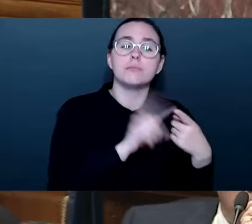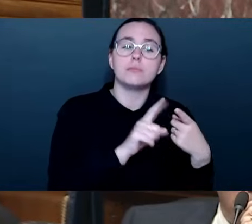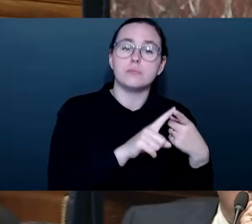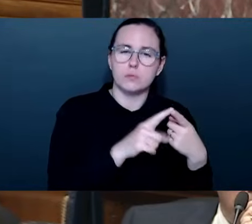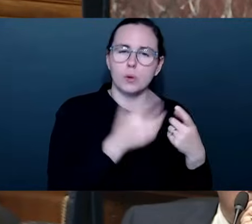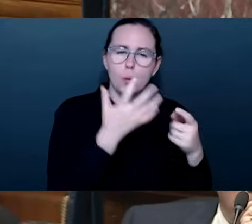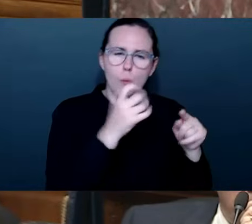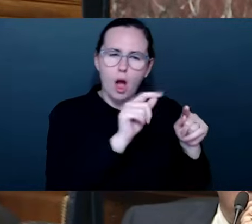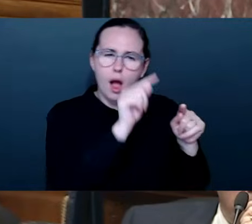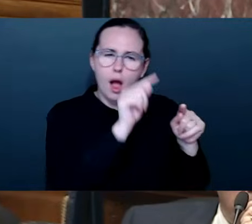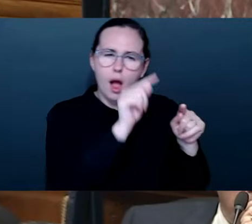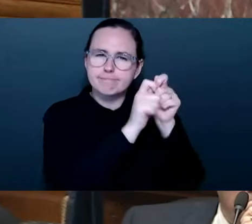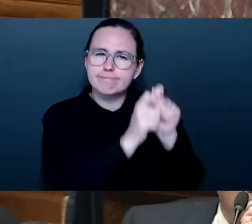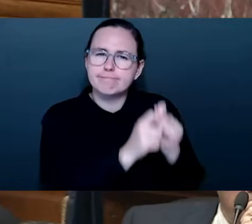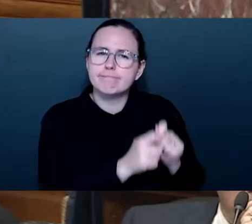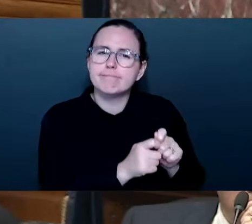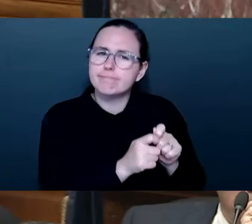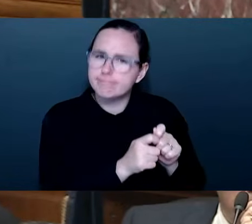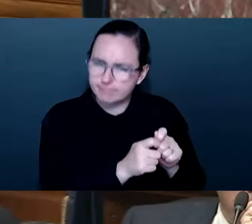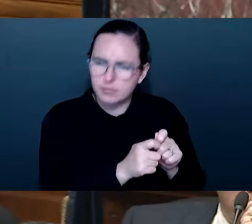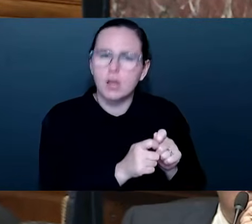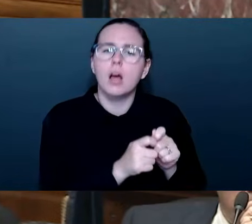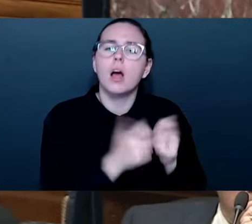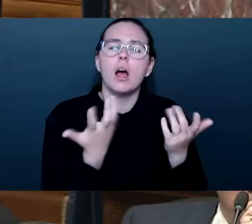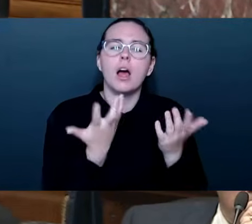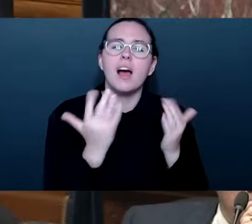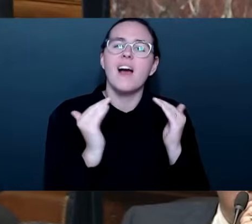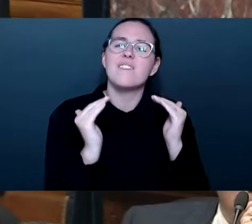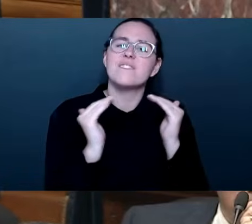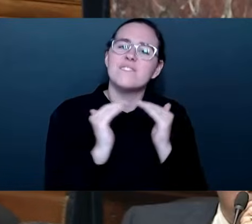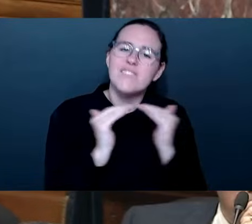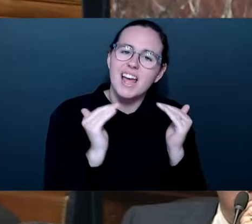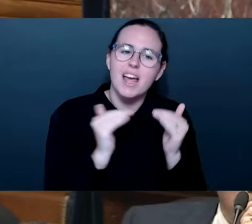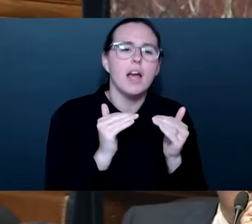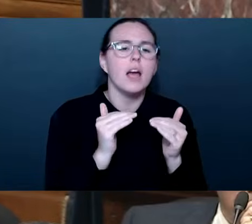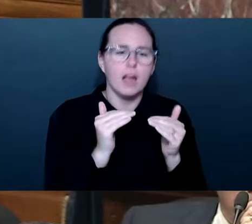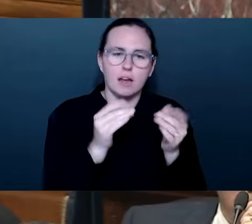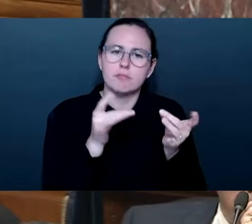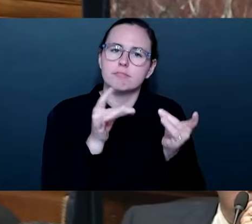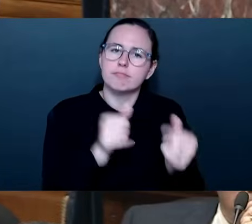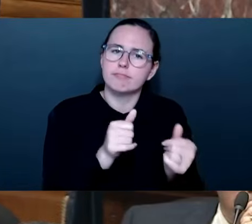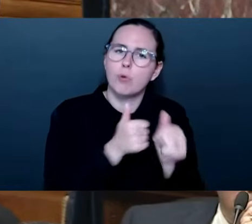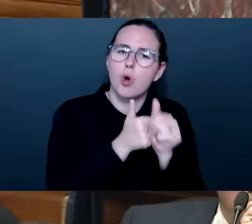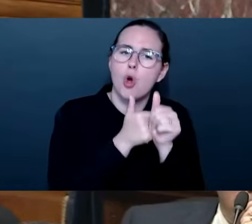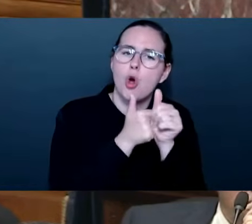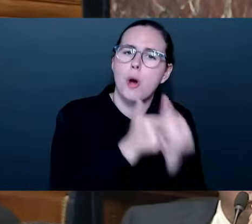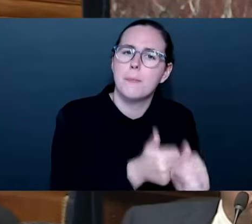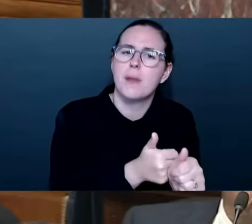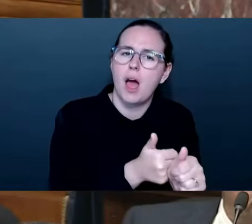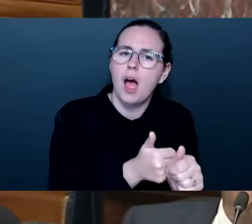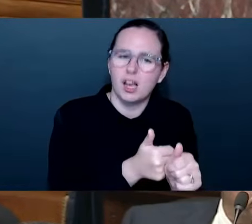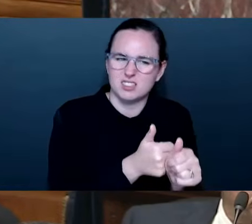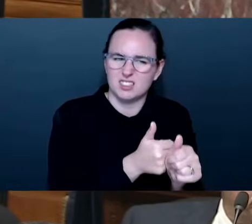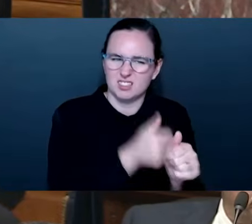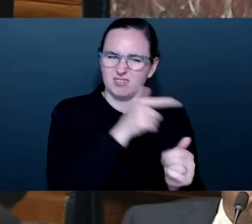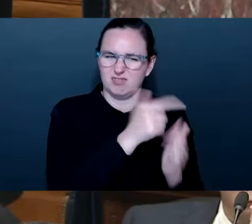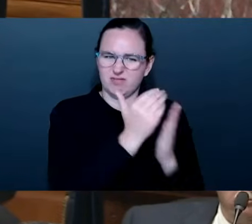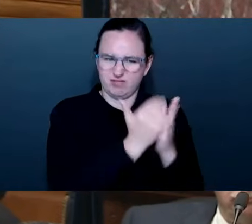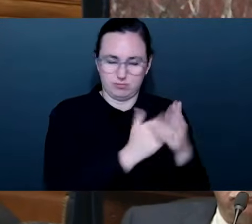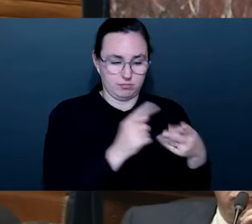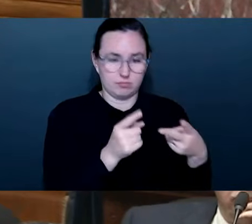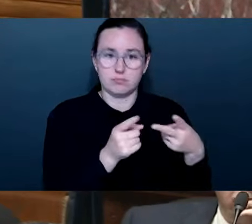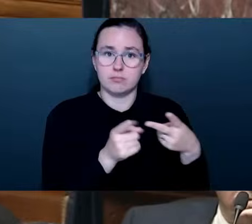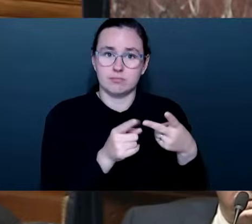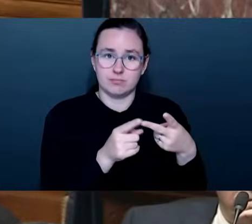effective compliance and enforcement. Second, we're ensuring that all relevant sections of the Act are available to modern treaty nations